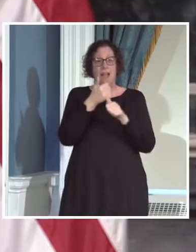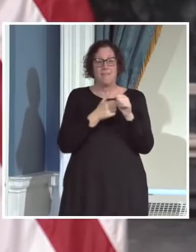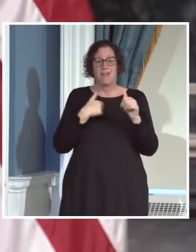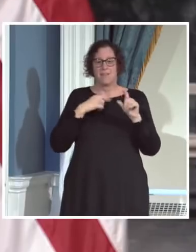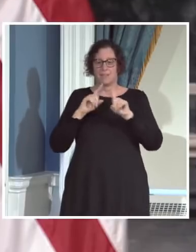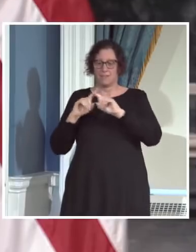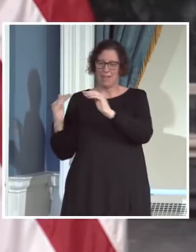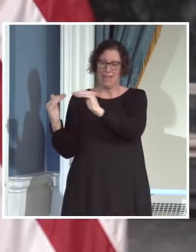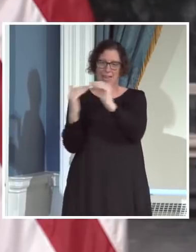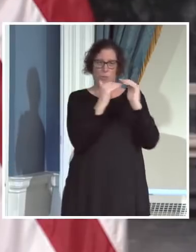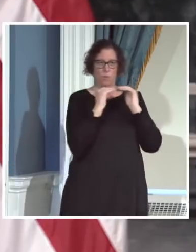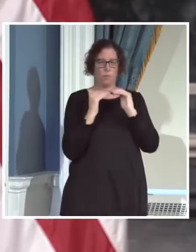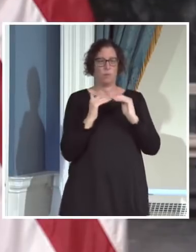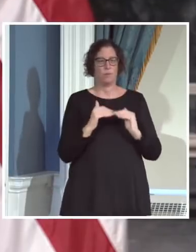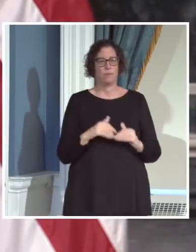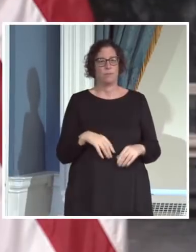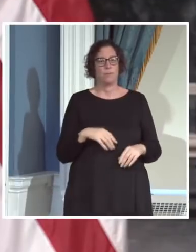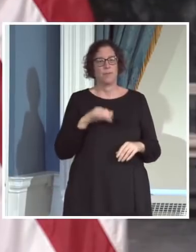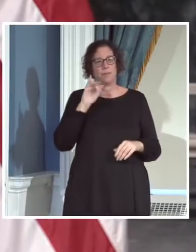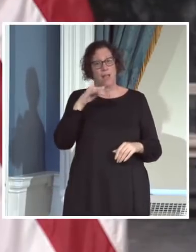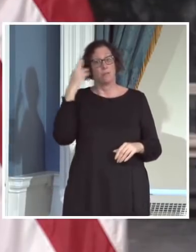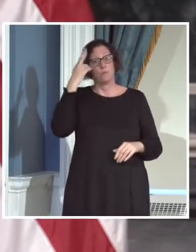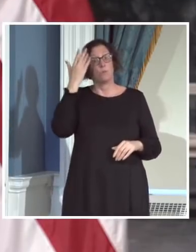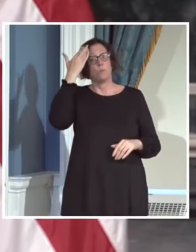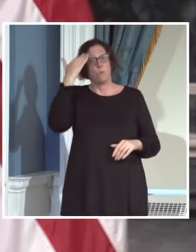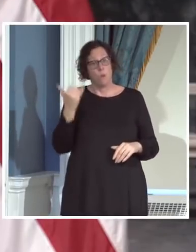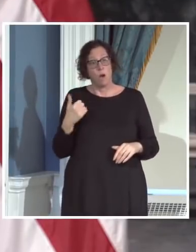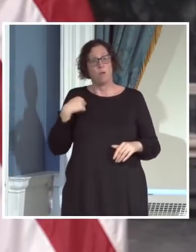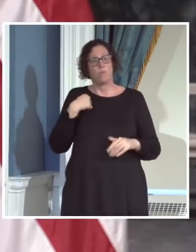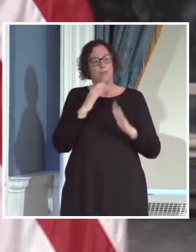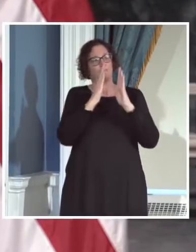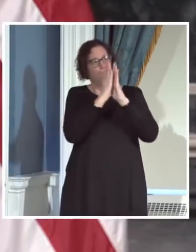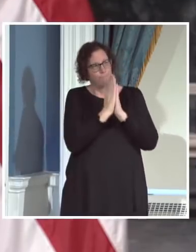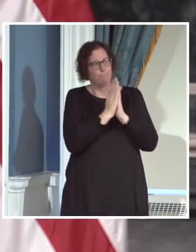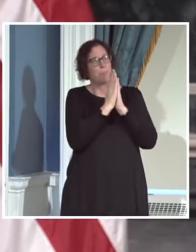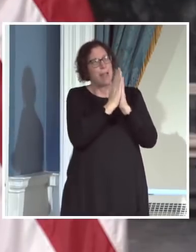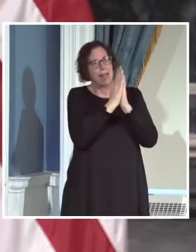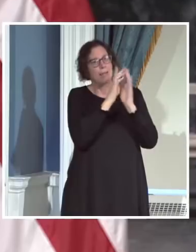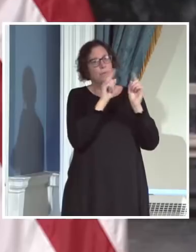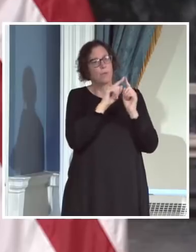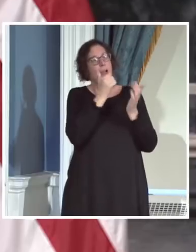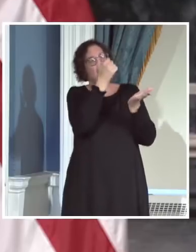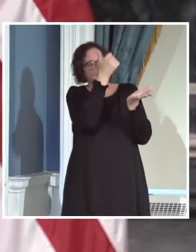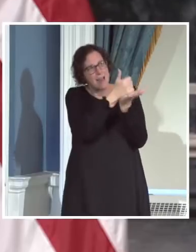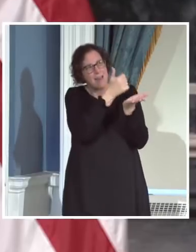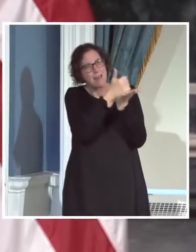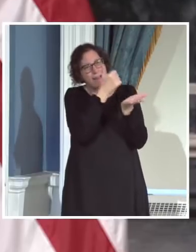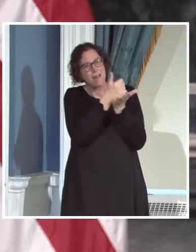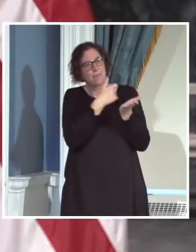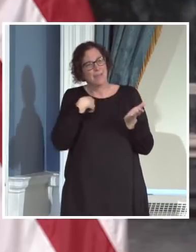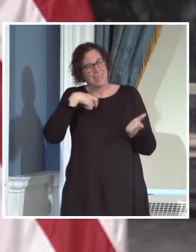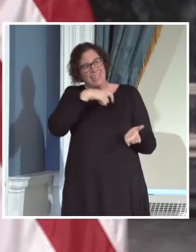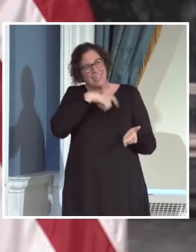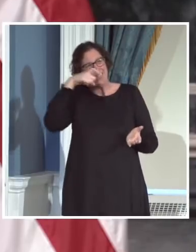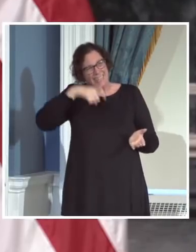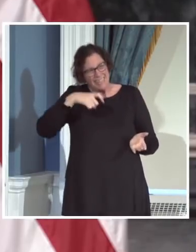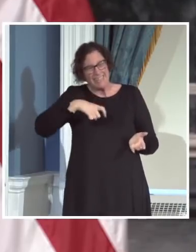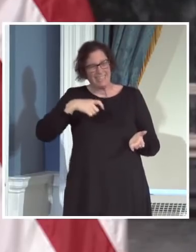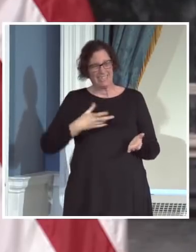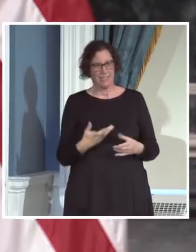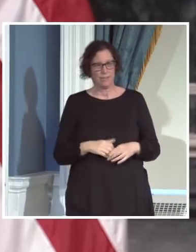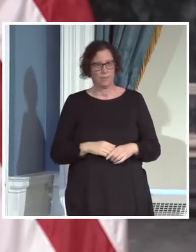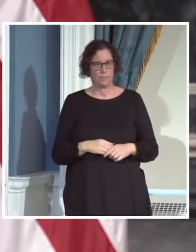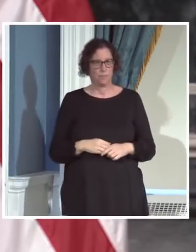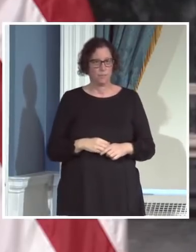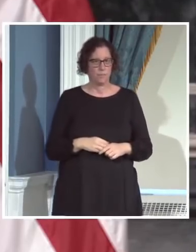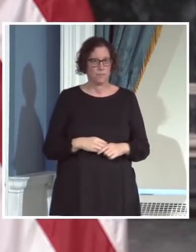get all the staffing we need, and to save every single life. And I want to never have a day where I say, the help we asked for wasn't